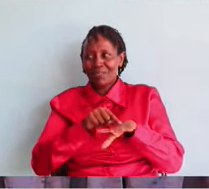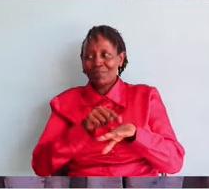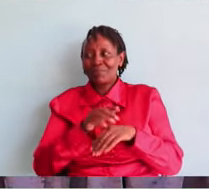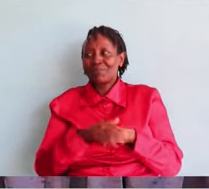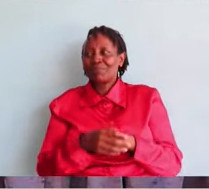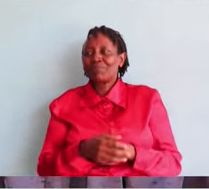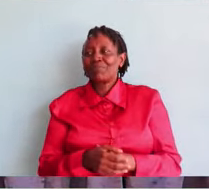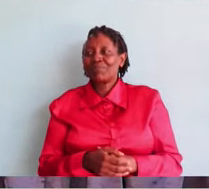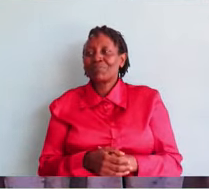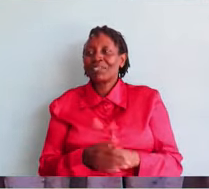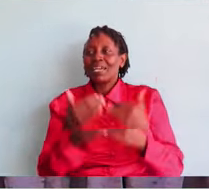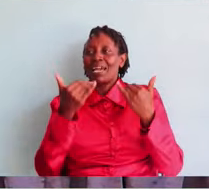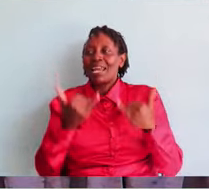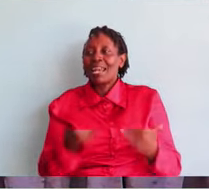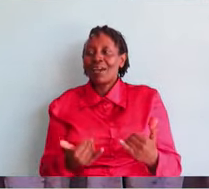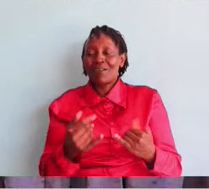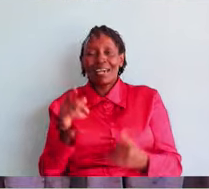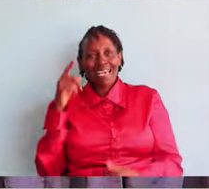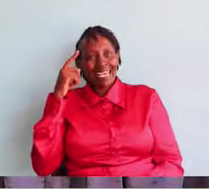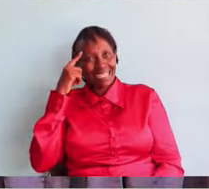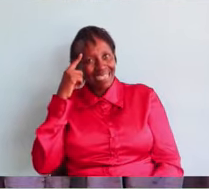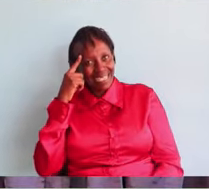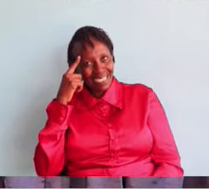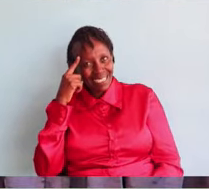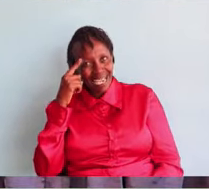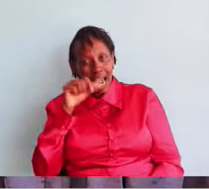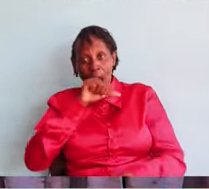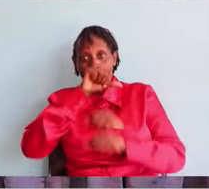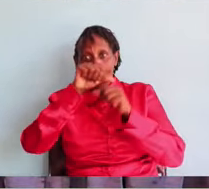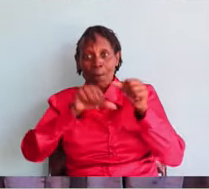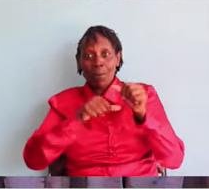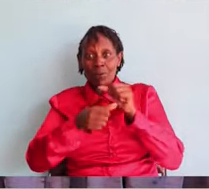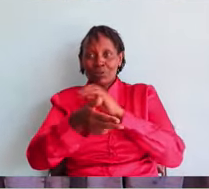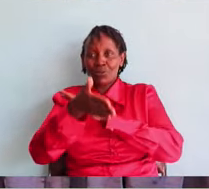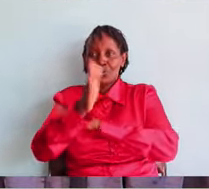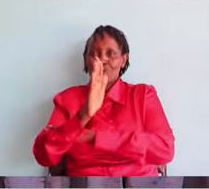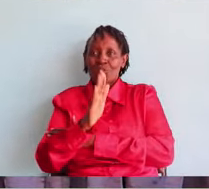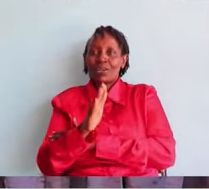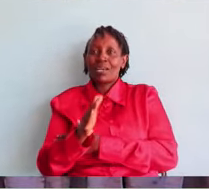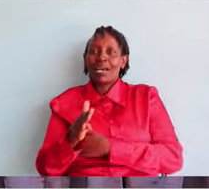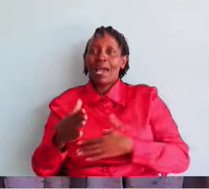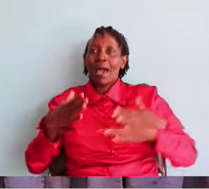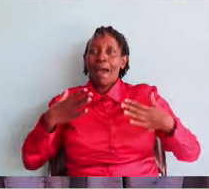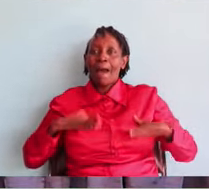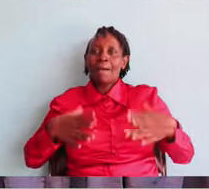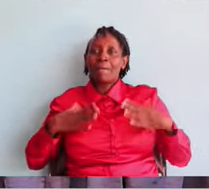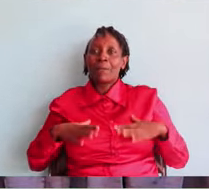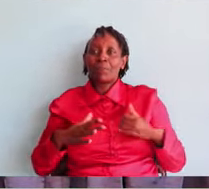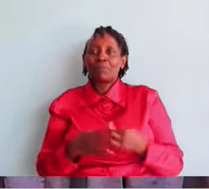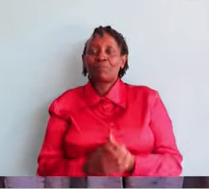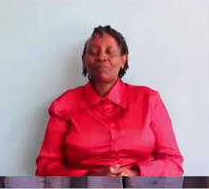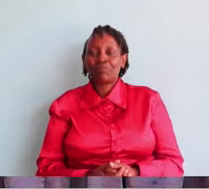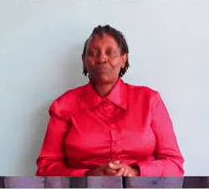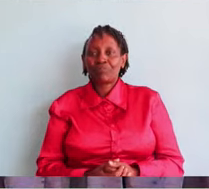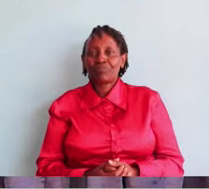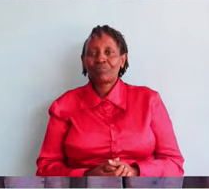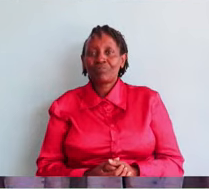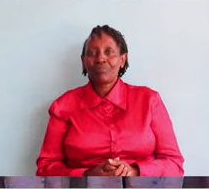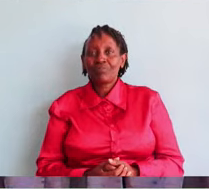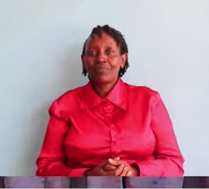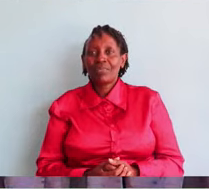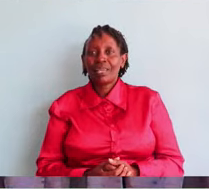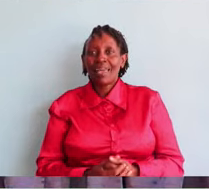Now, so I started thinking about God and the human beings, Adam and Eve.